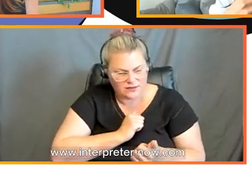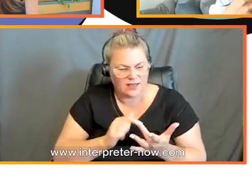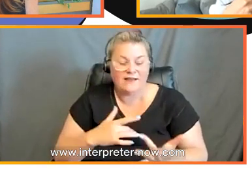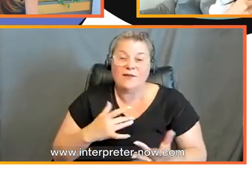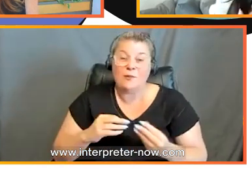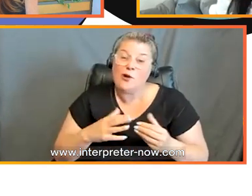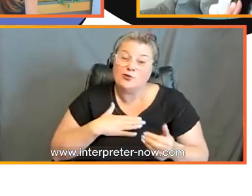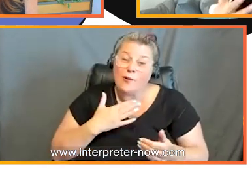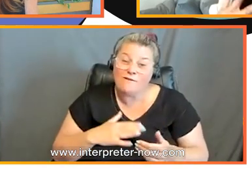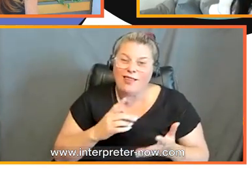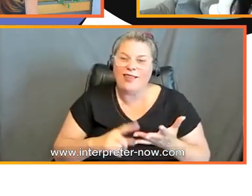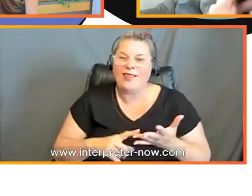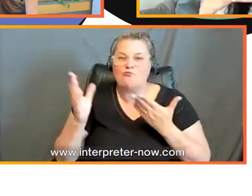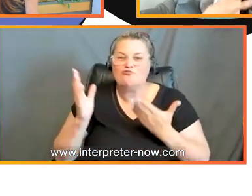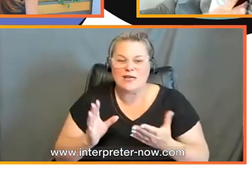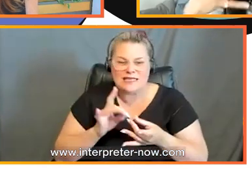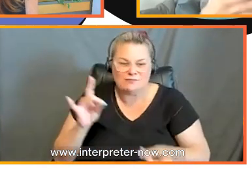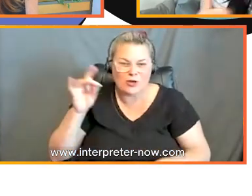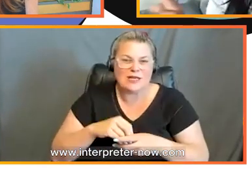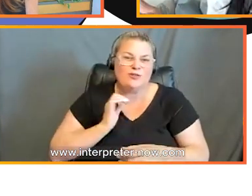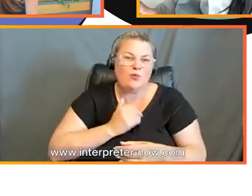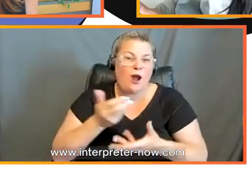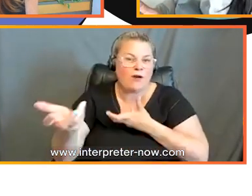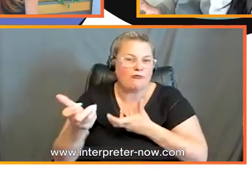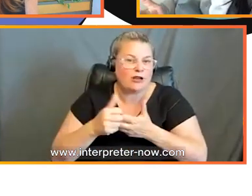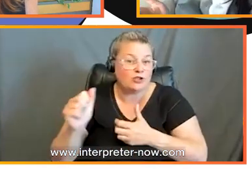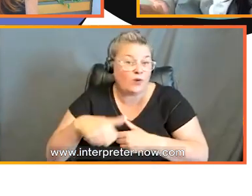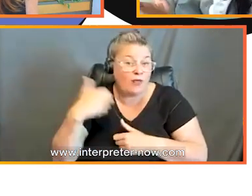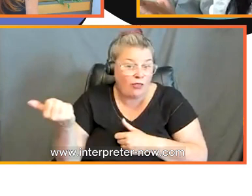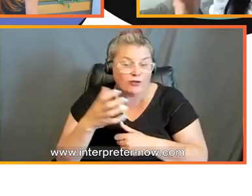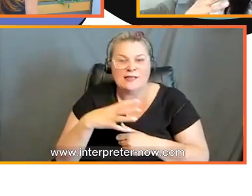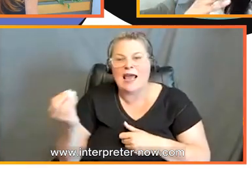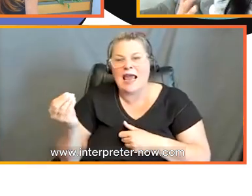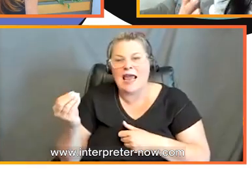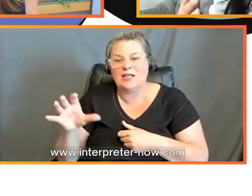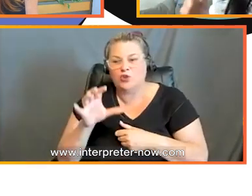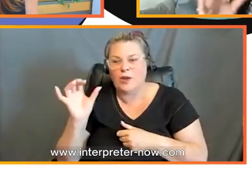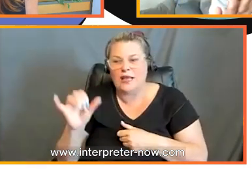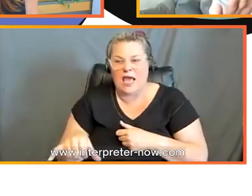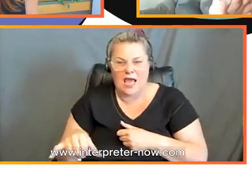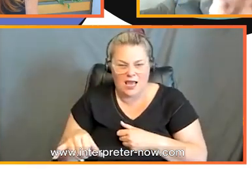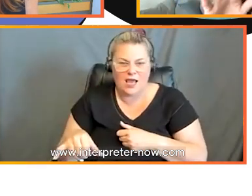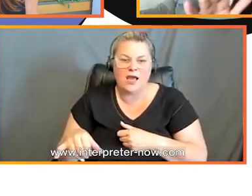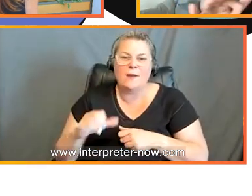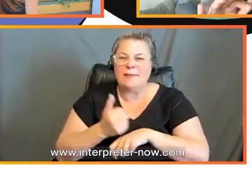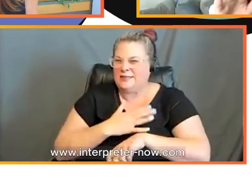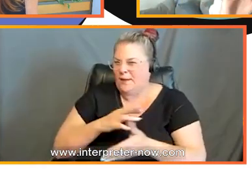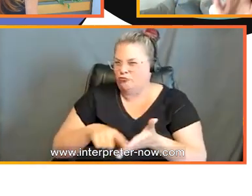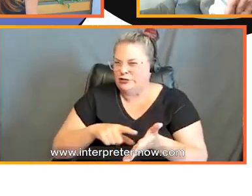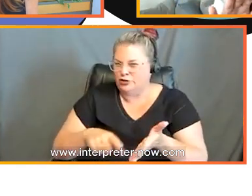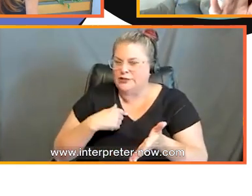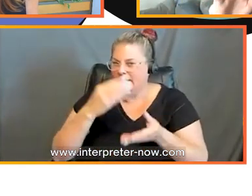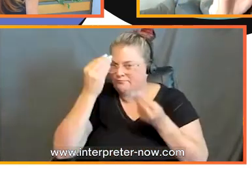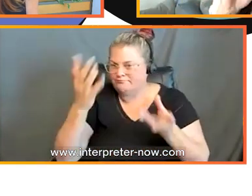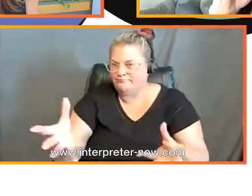more joyful. We can bring this spirit into our interactions with others. And in doing so, and based on my work and research, I